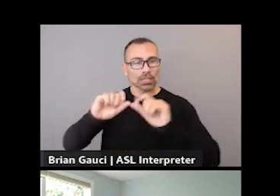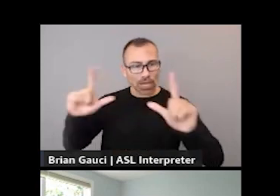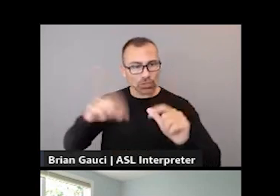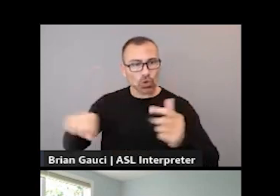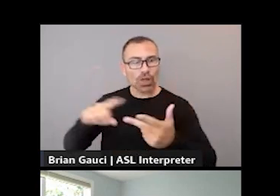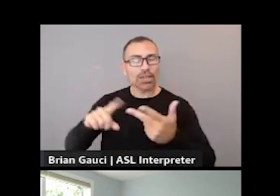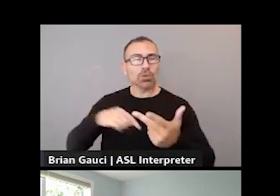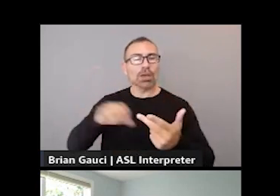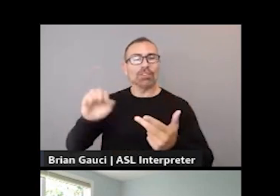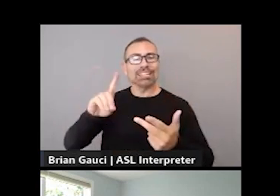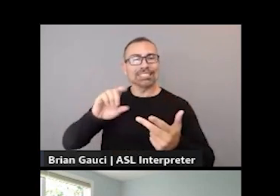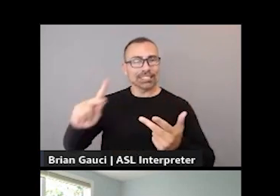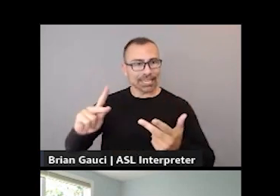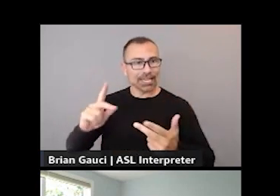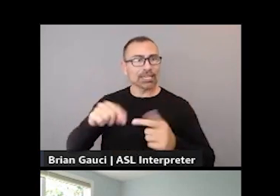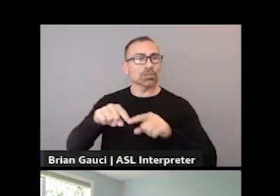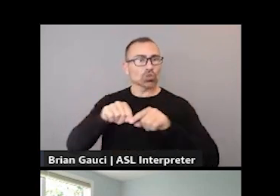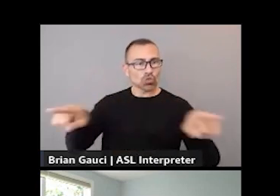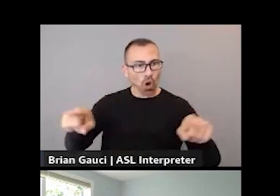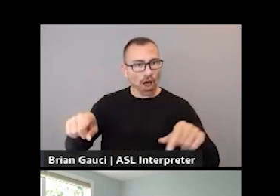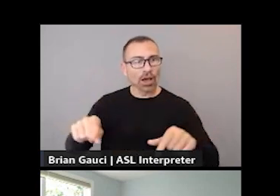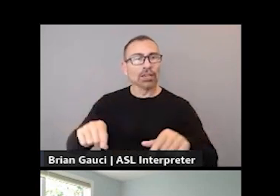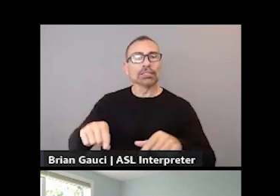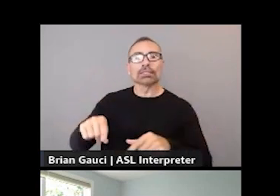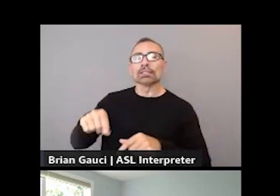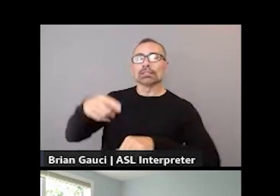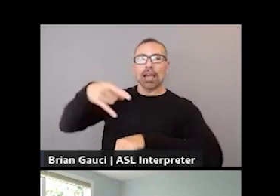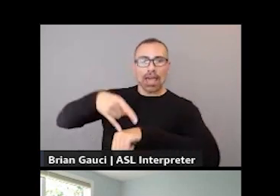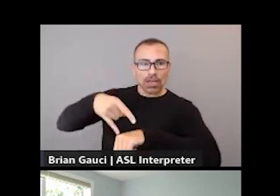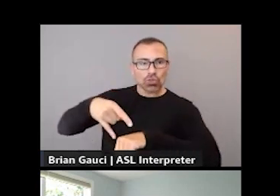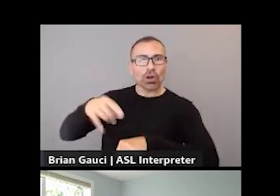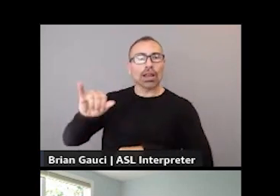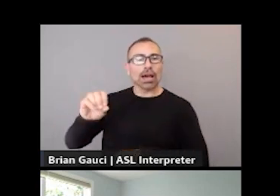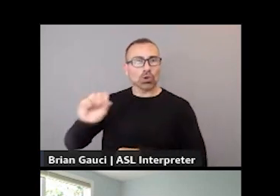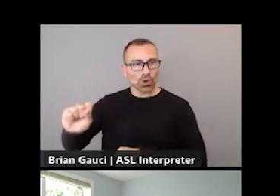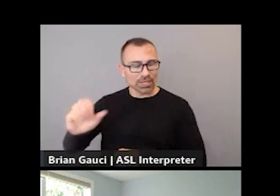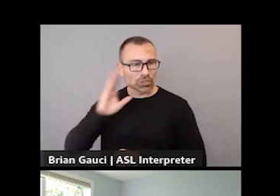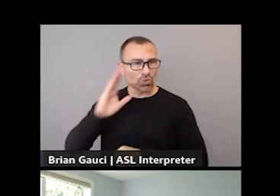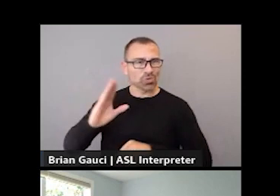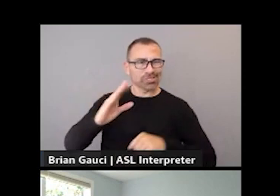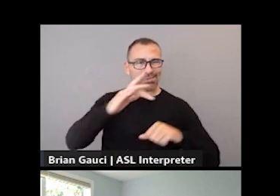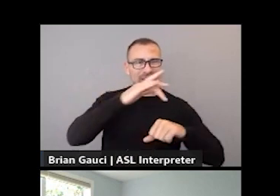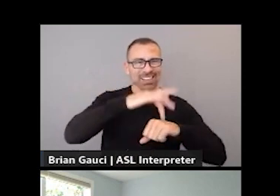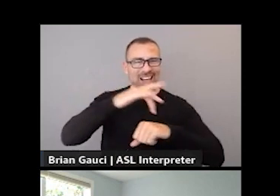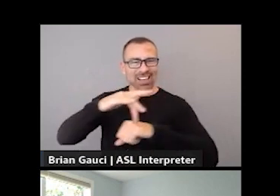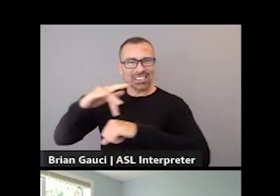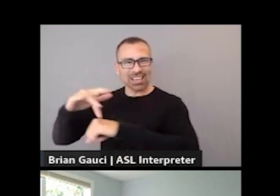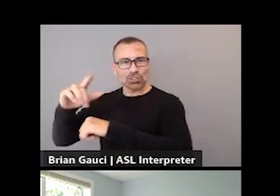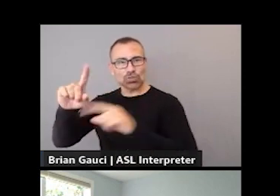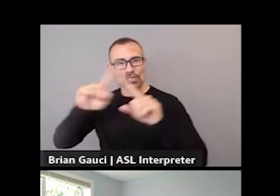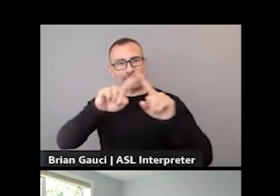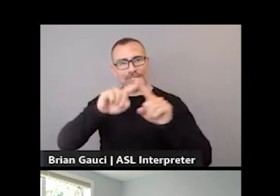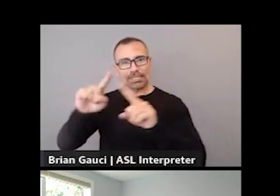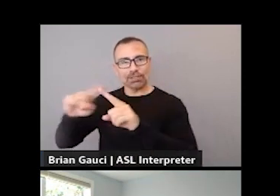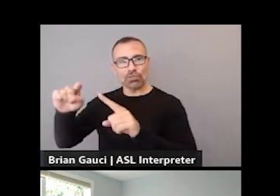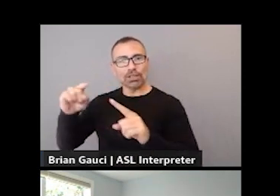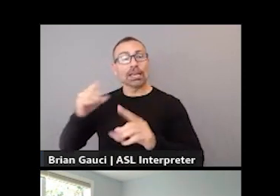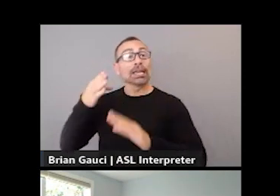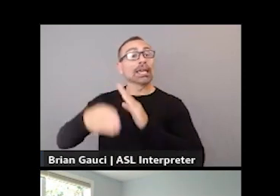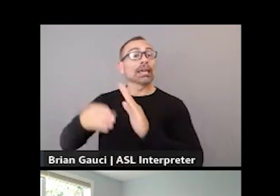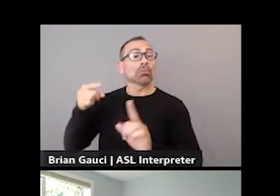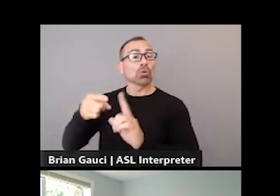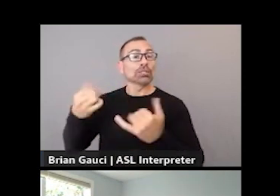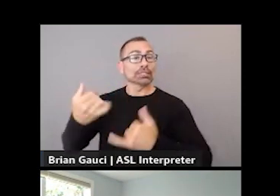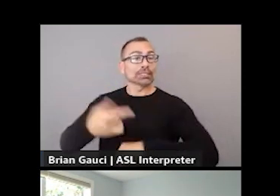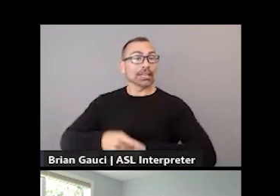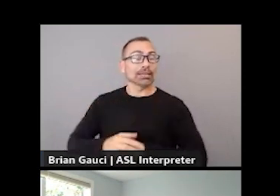that developers can use to integrate these experiences. So we're going to be kind of touching all those endpoints today. Absolutely. And thank you,